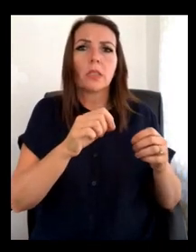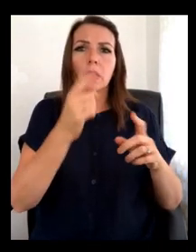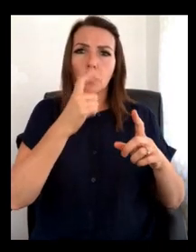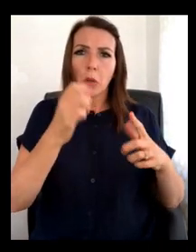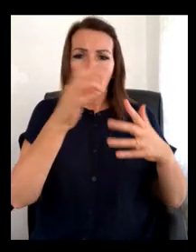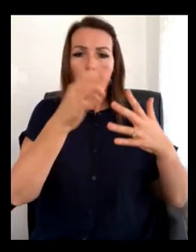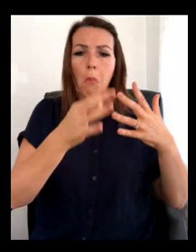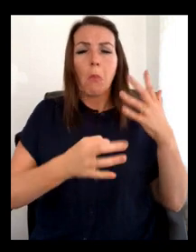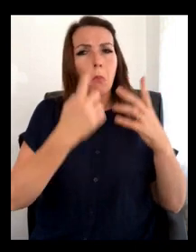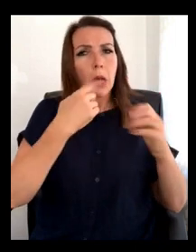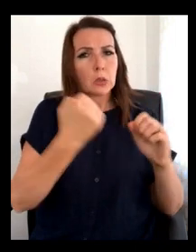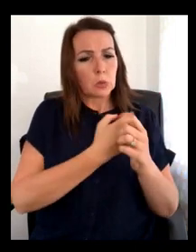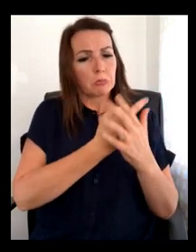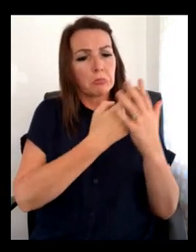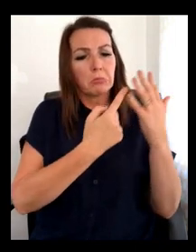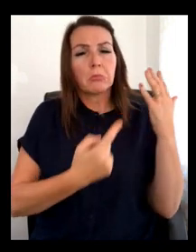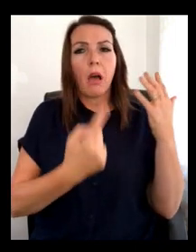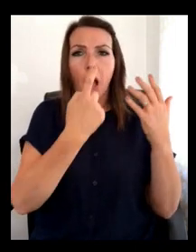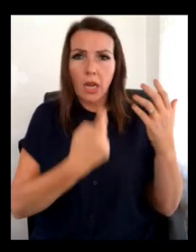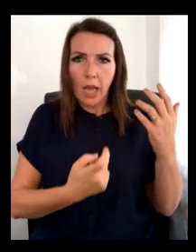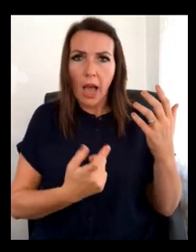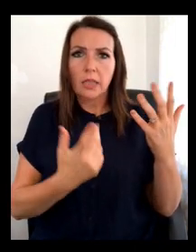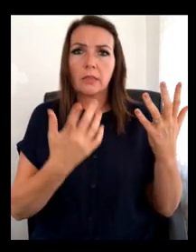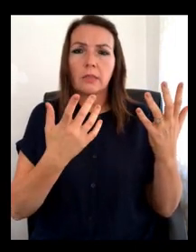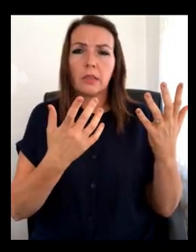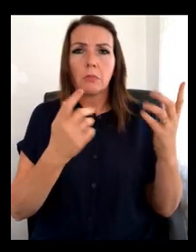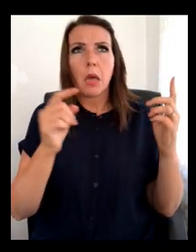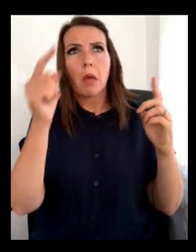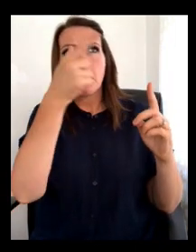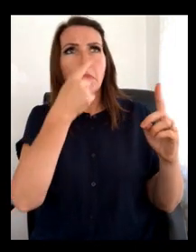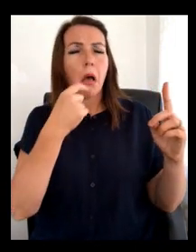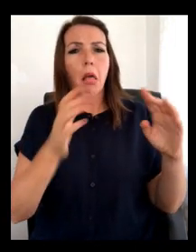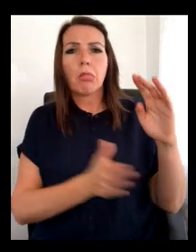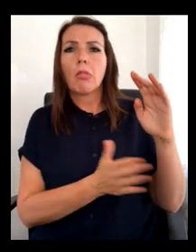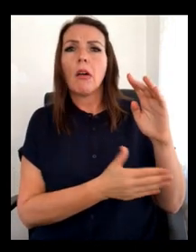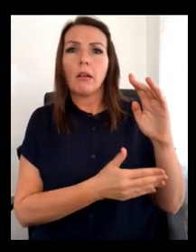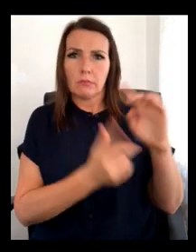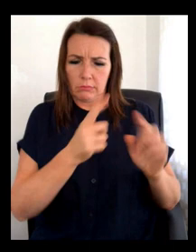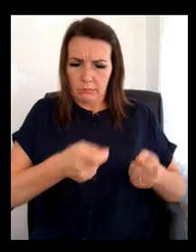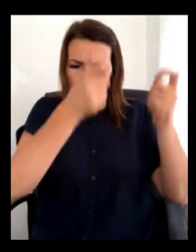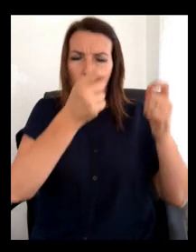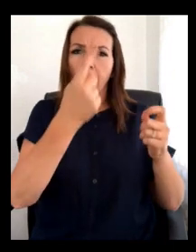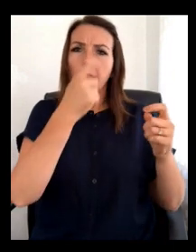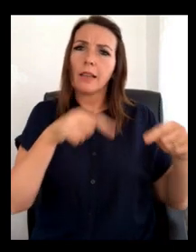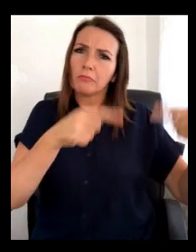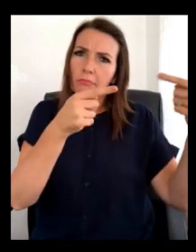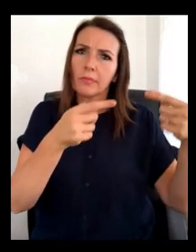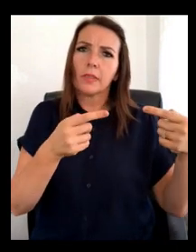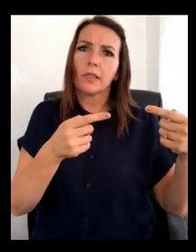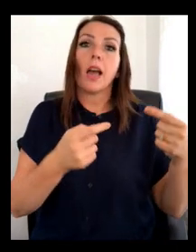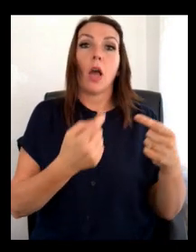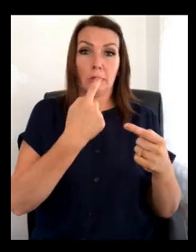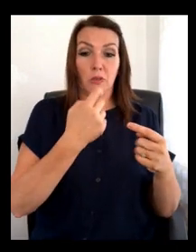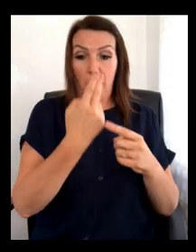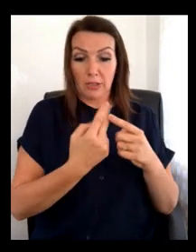what's been not like less noticed, overlooked, etc. Apart from those types of abilities and